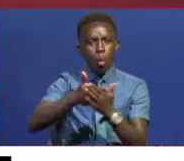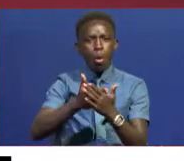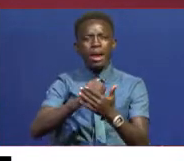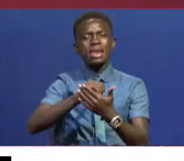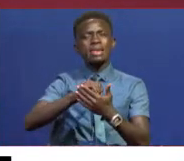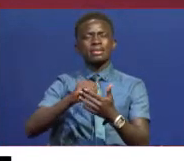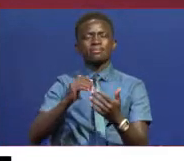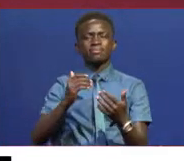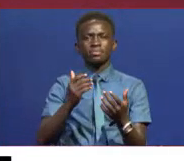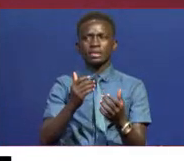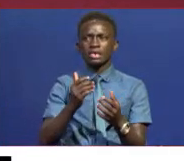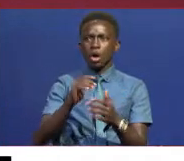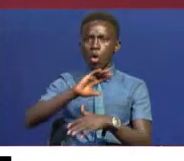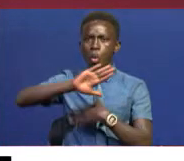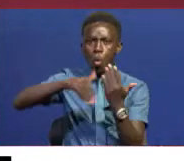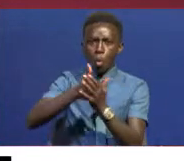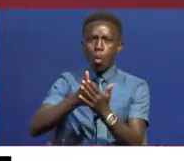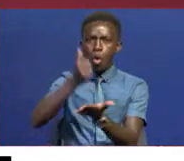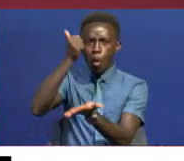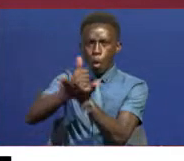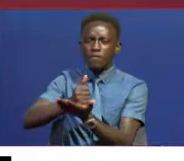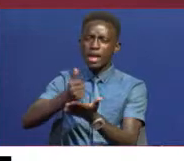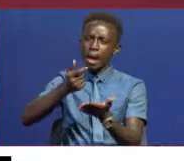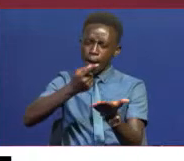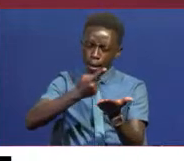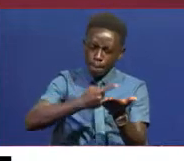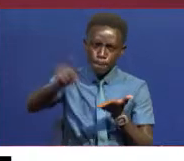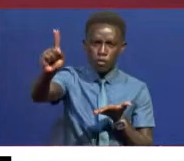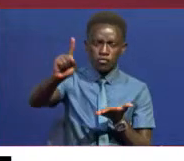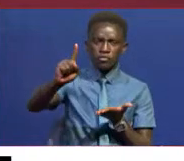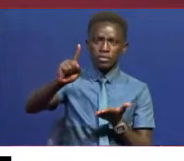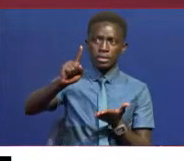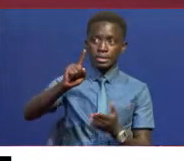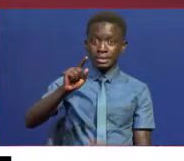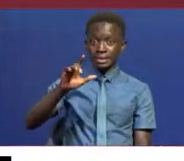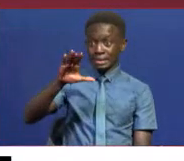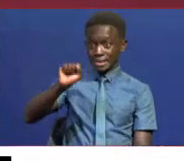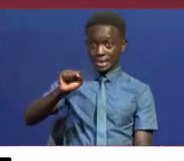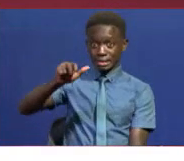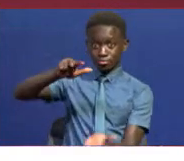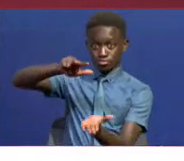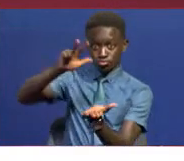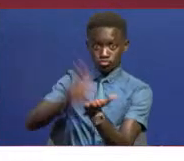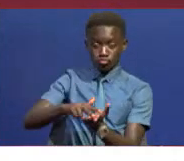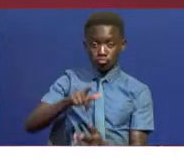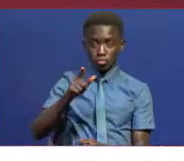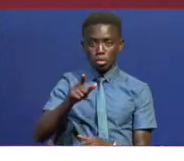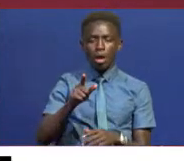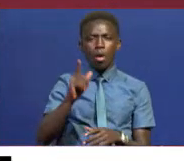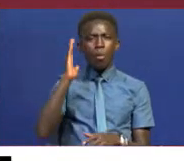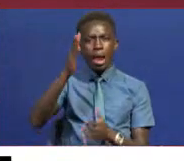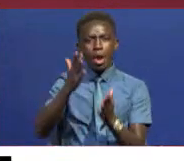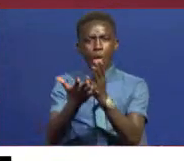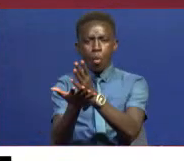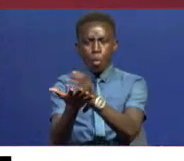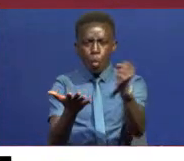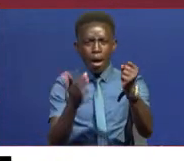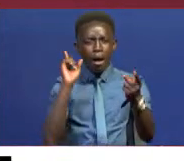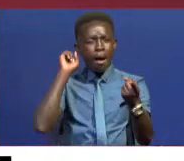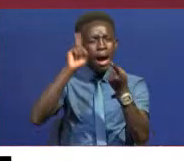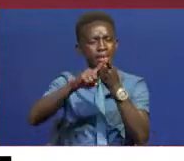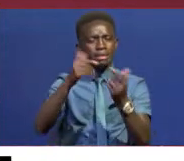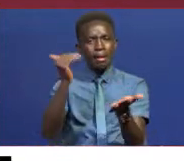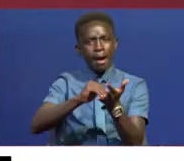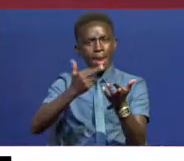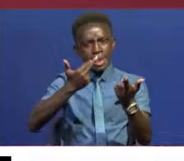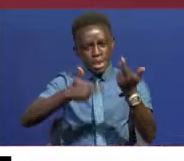all staff establishment as approved, subject to cabinet approval, will remain suspended until review of the same is done,